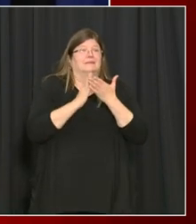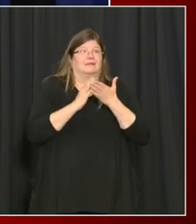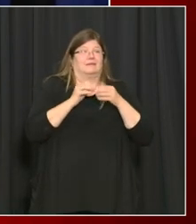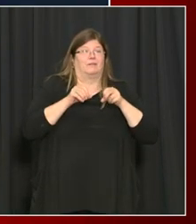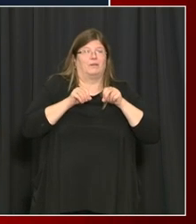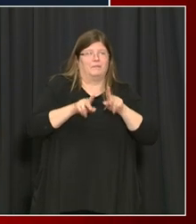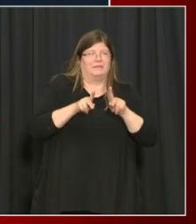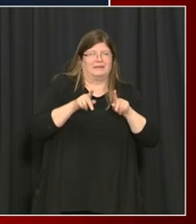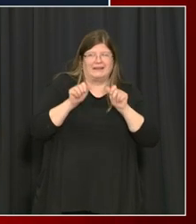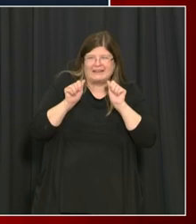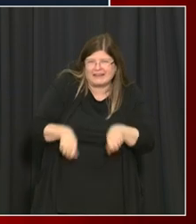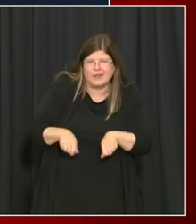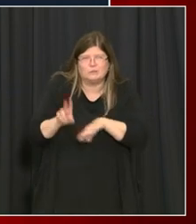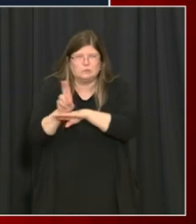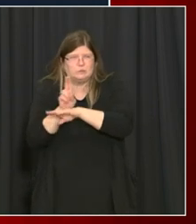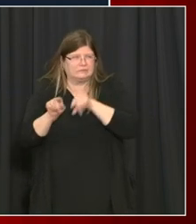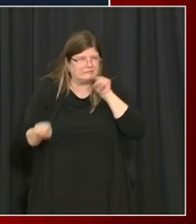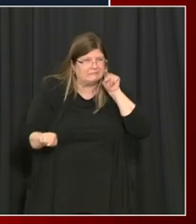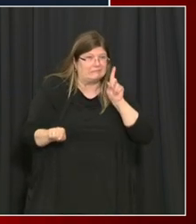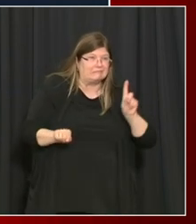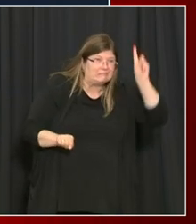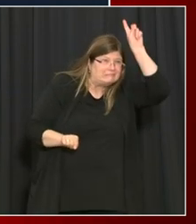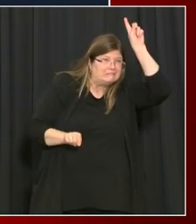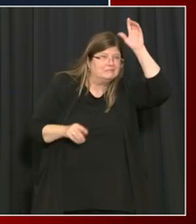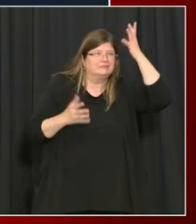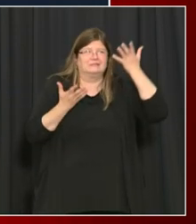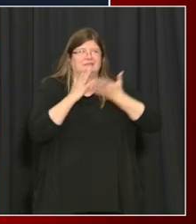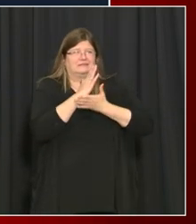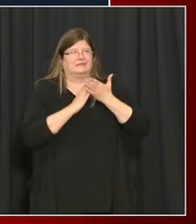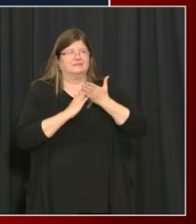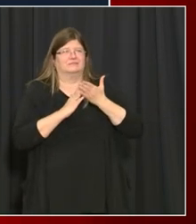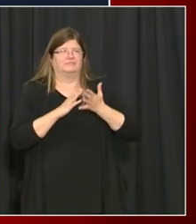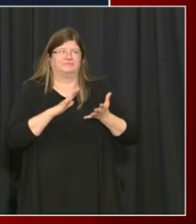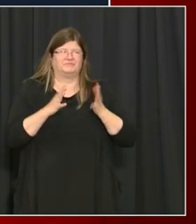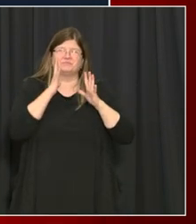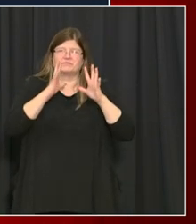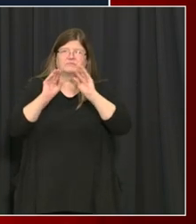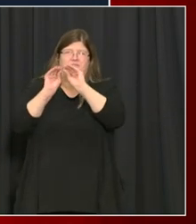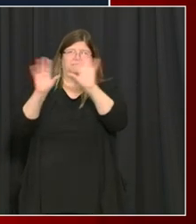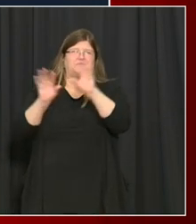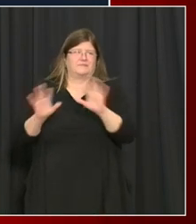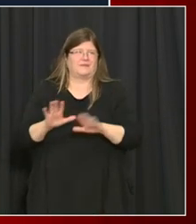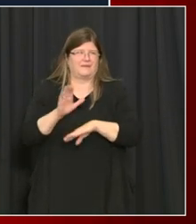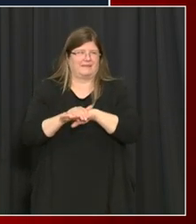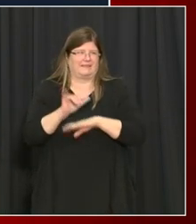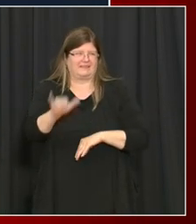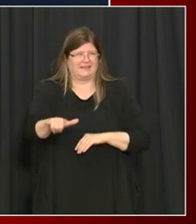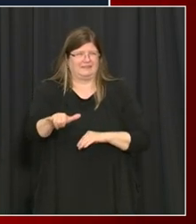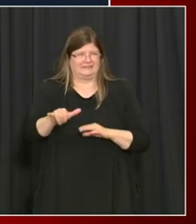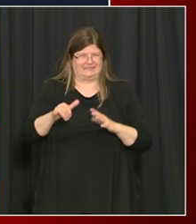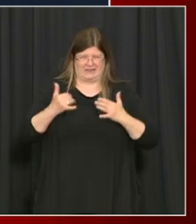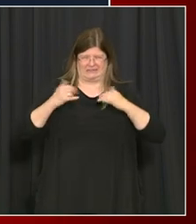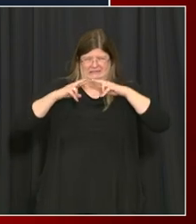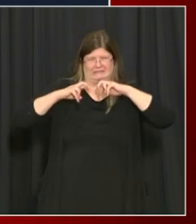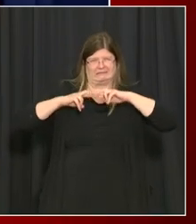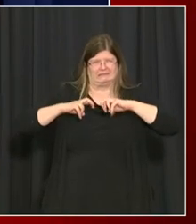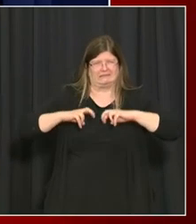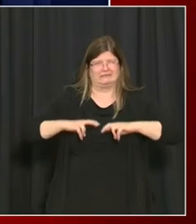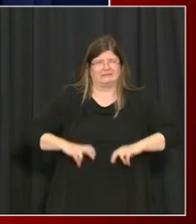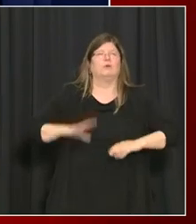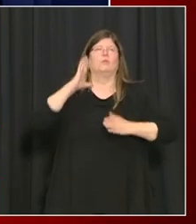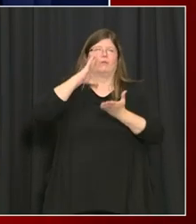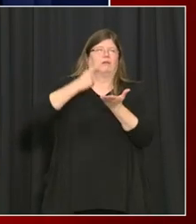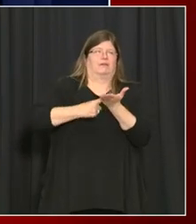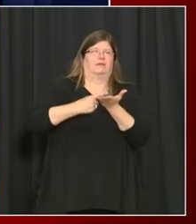this is, we're going to need some clarity, and we will, as I mentioned, we're pretty settled on those who are